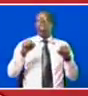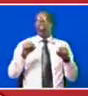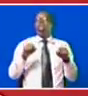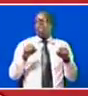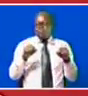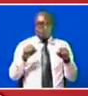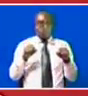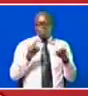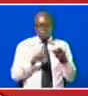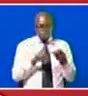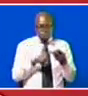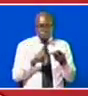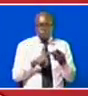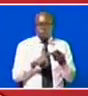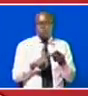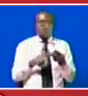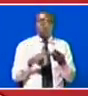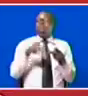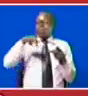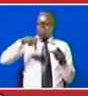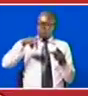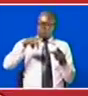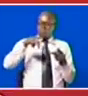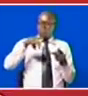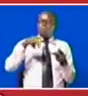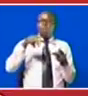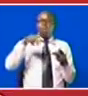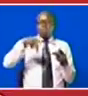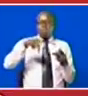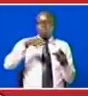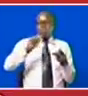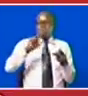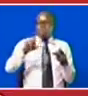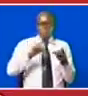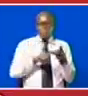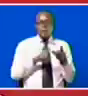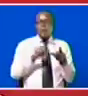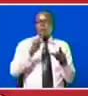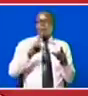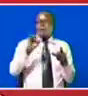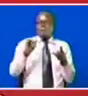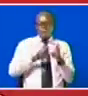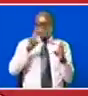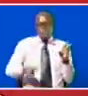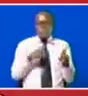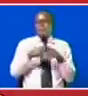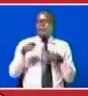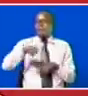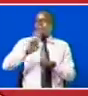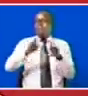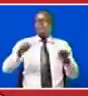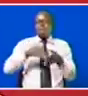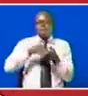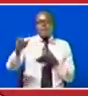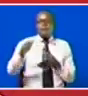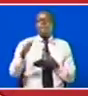Consolata Nkatha Maina, Ambassador Paul Kurgat and Margaret Mwachanya have resigned. Despite their resignation, they have not returned